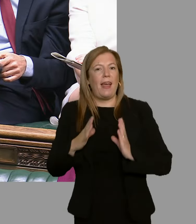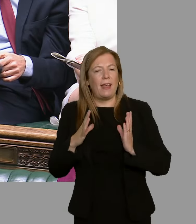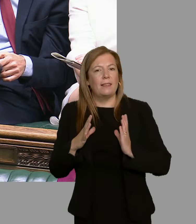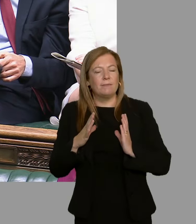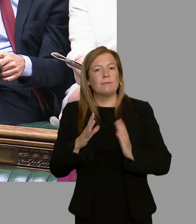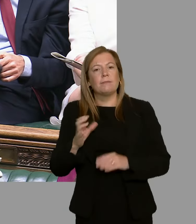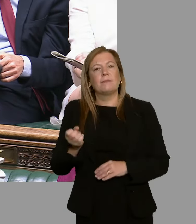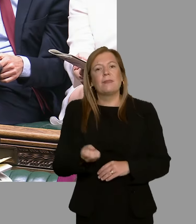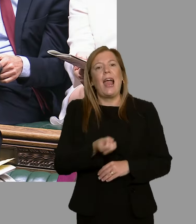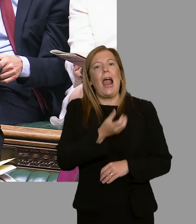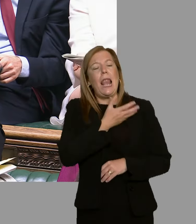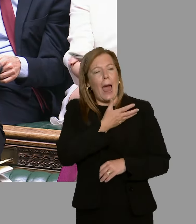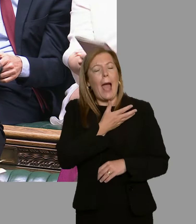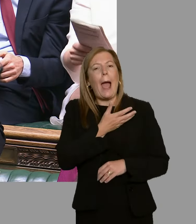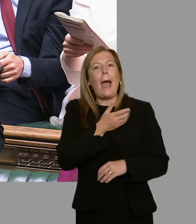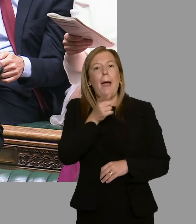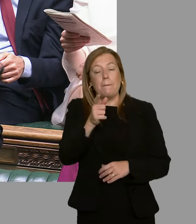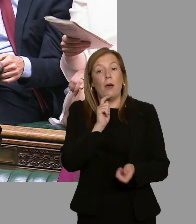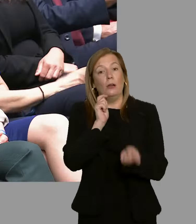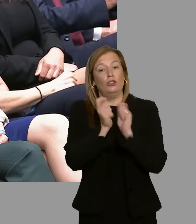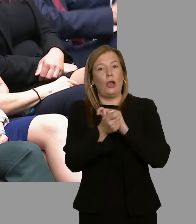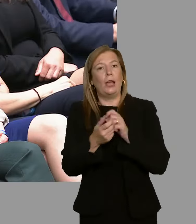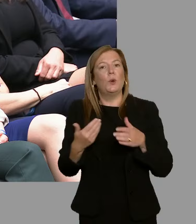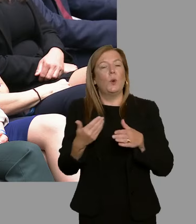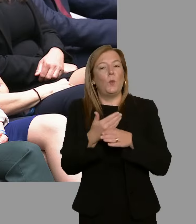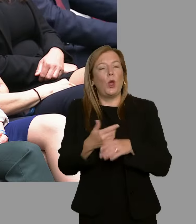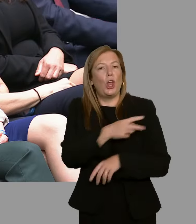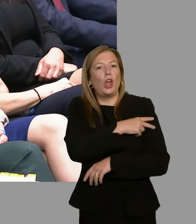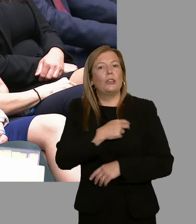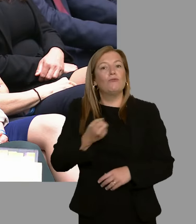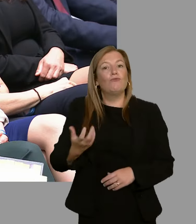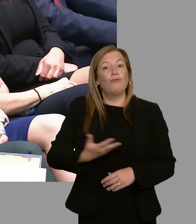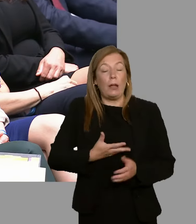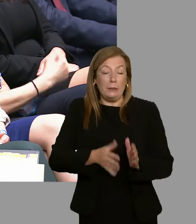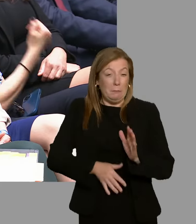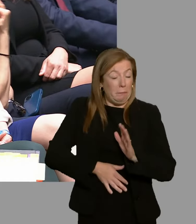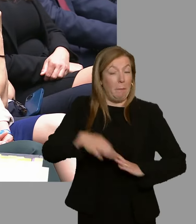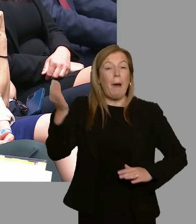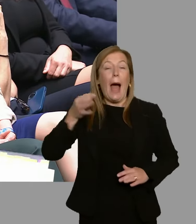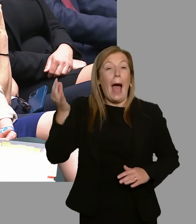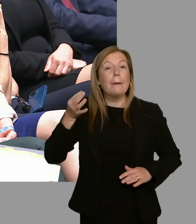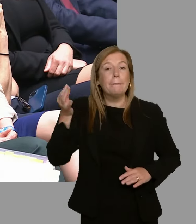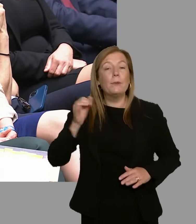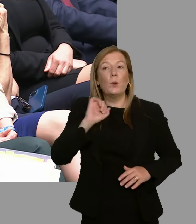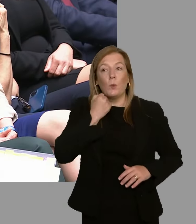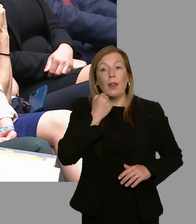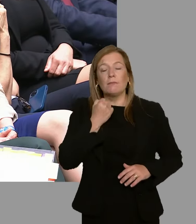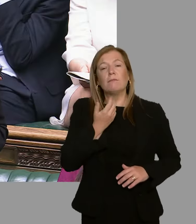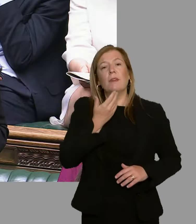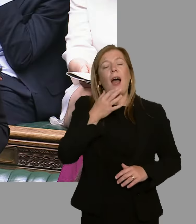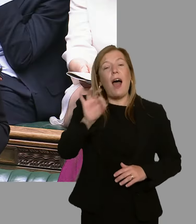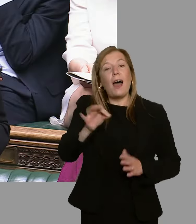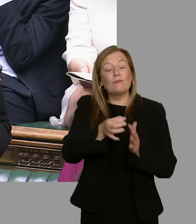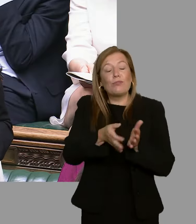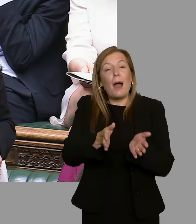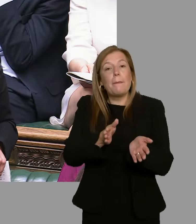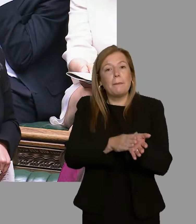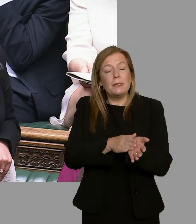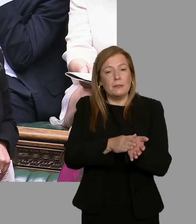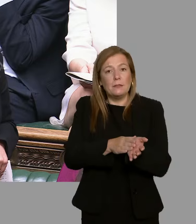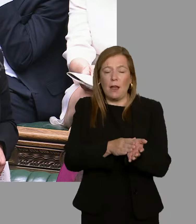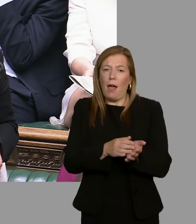rights in a generation, does the Prime Minister agree with me that Reform MPs